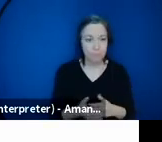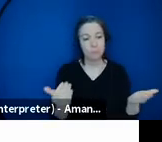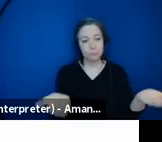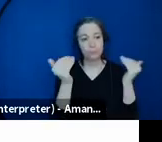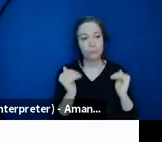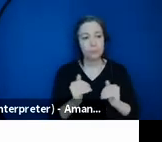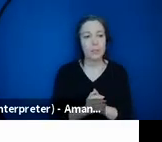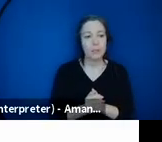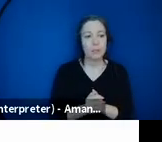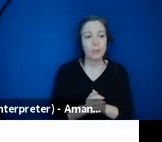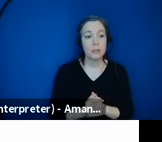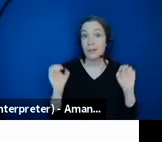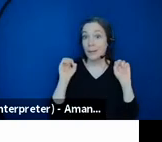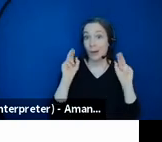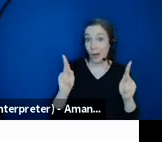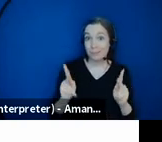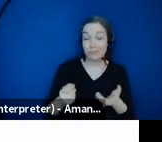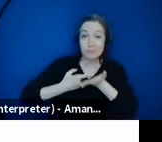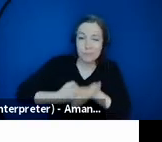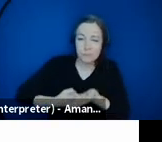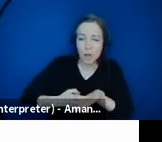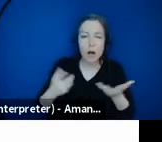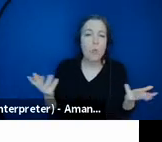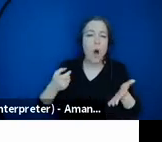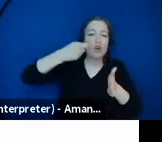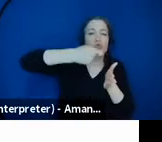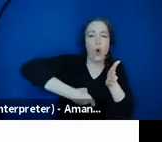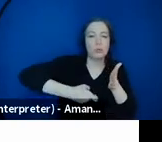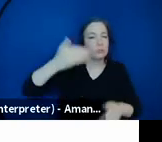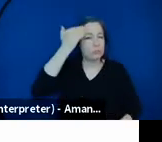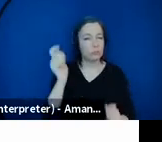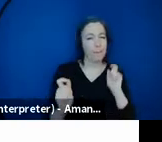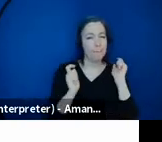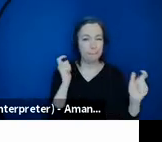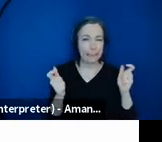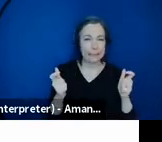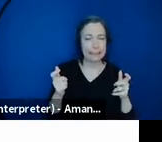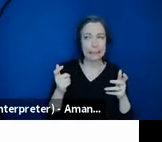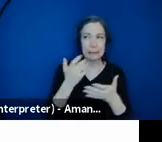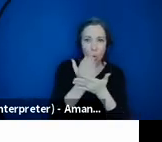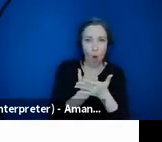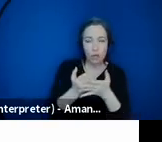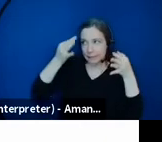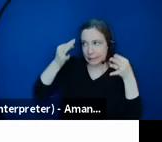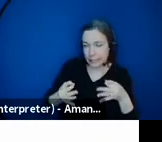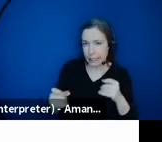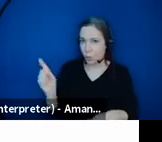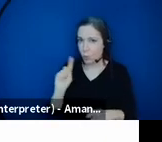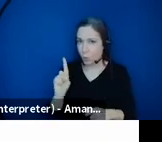Okay, so talking about cost, we know that's a big factor for students when deciding where to attend school.